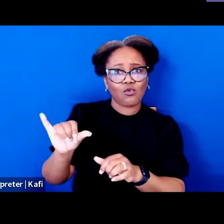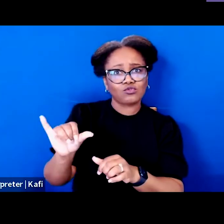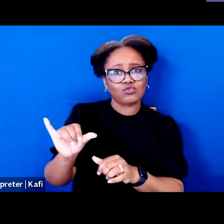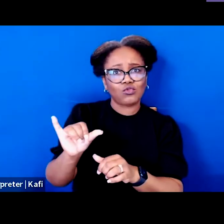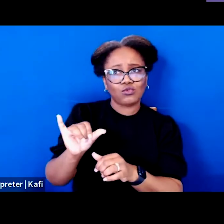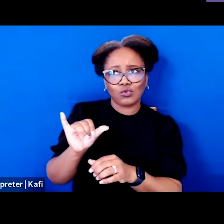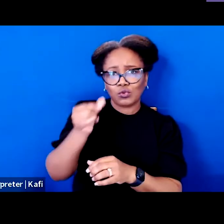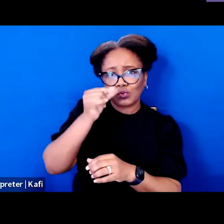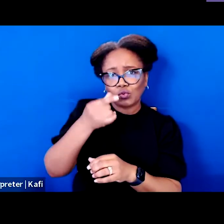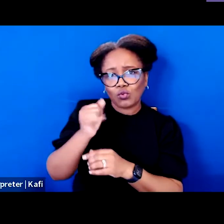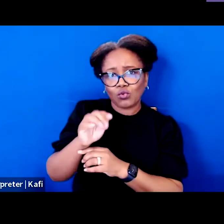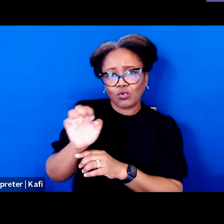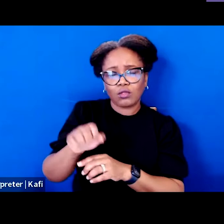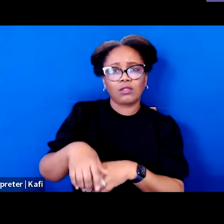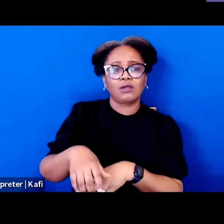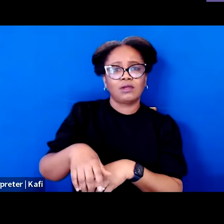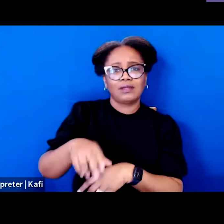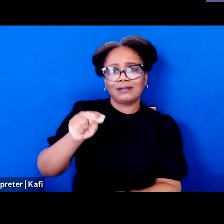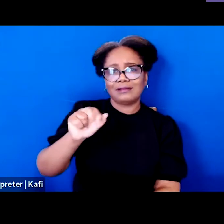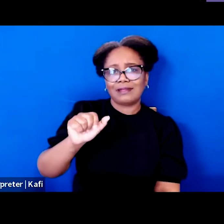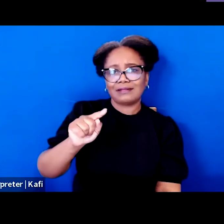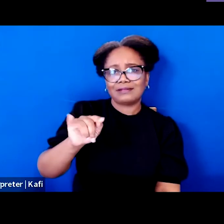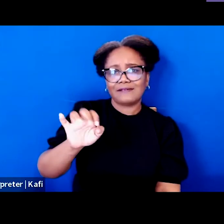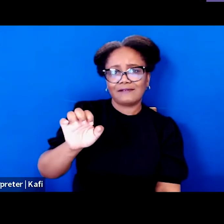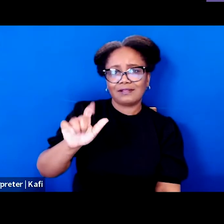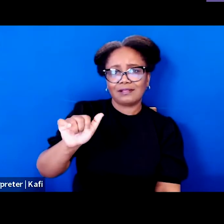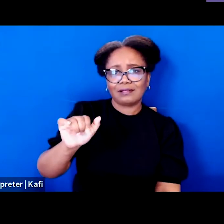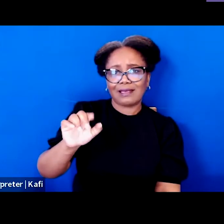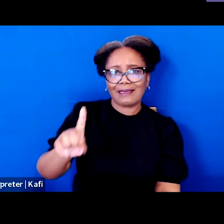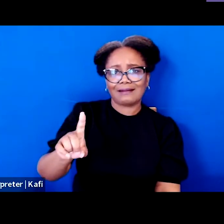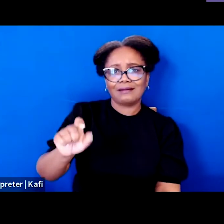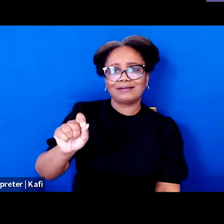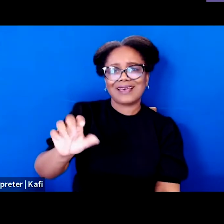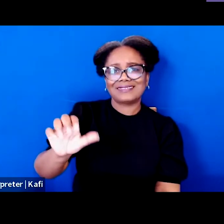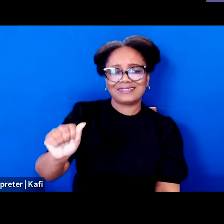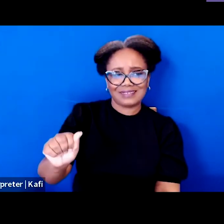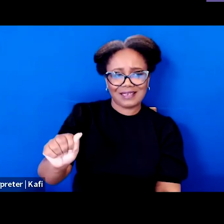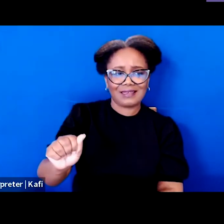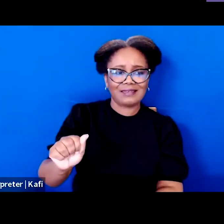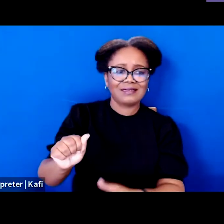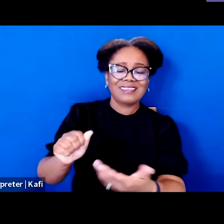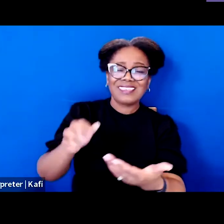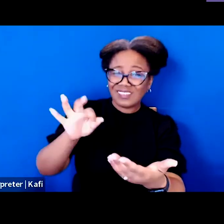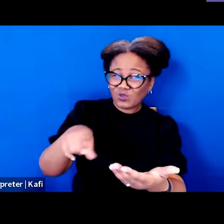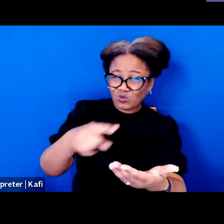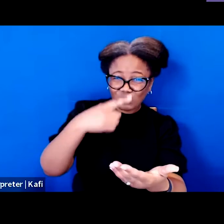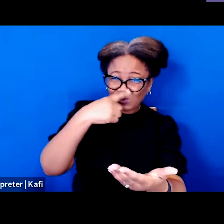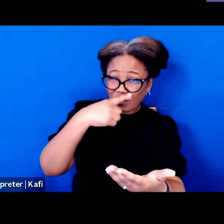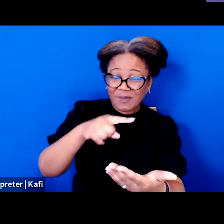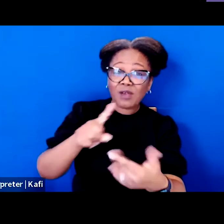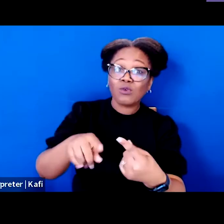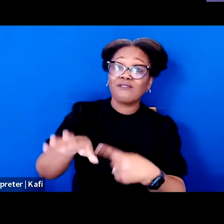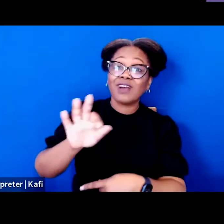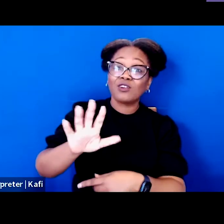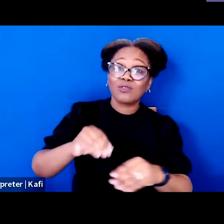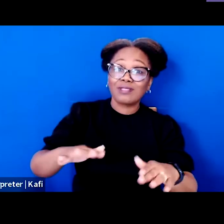in where you're at and just put in the chat what land you're occupying, we would greatly appreciate it. As a practice, we